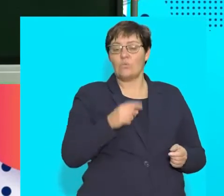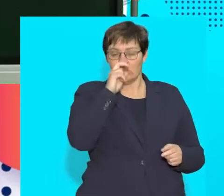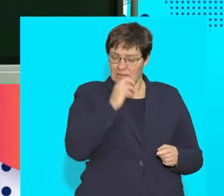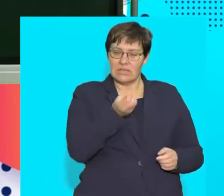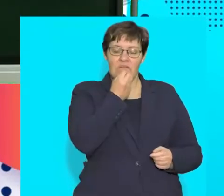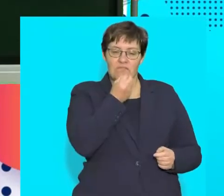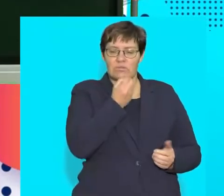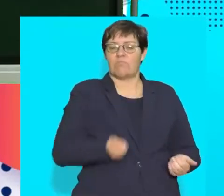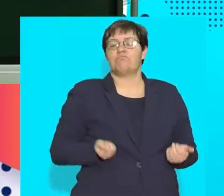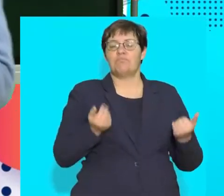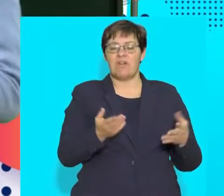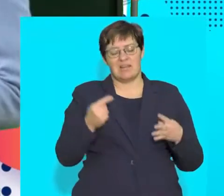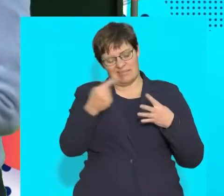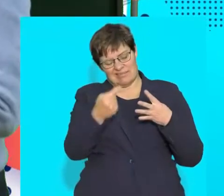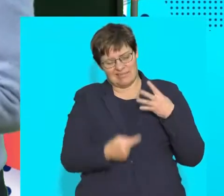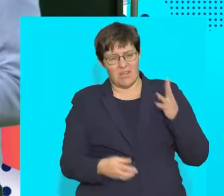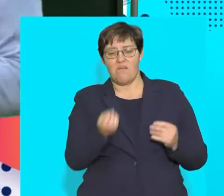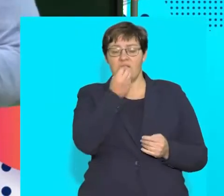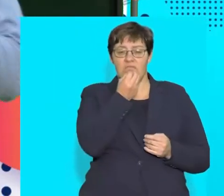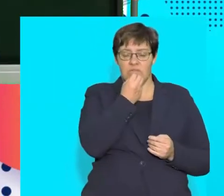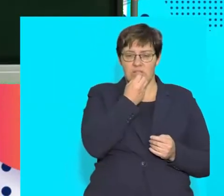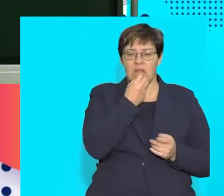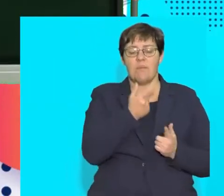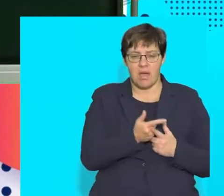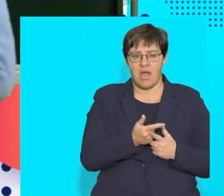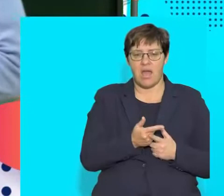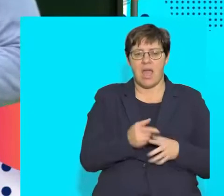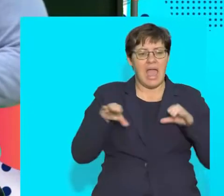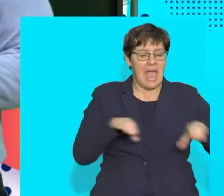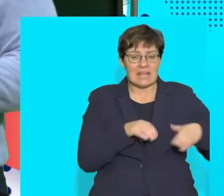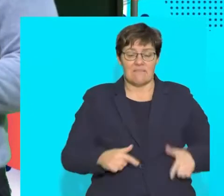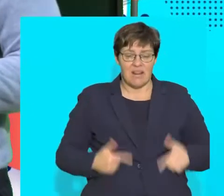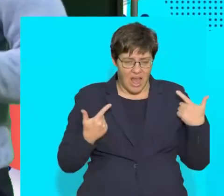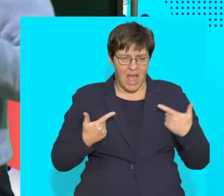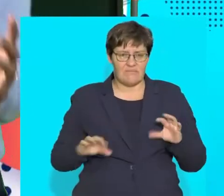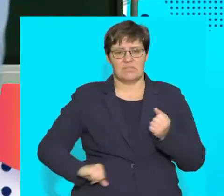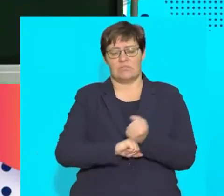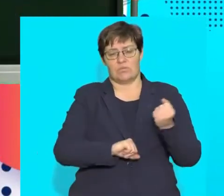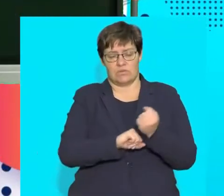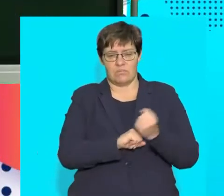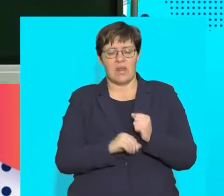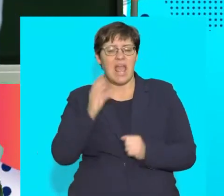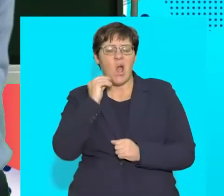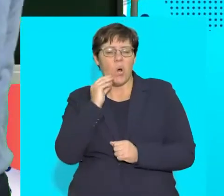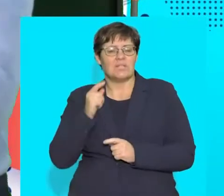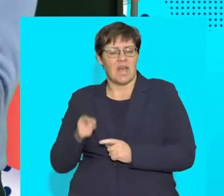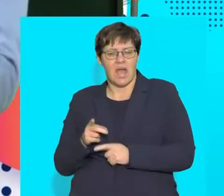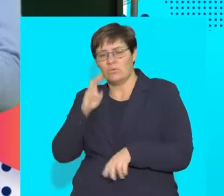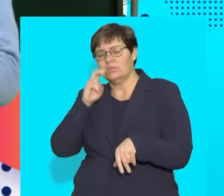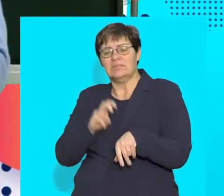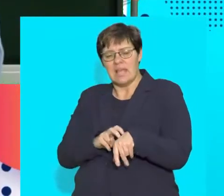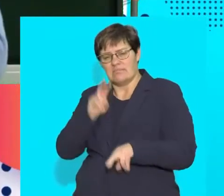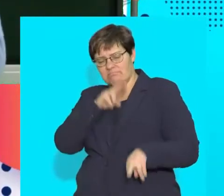a diet that provides you with the essential nutrients that can fuel your active lifestyle. But as you age, you find that you'll need